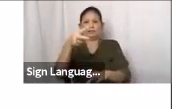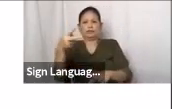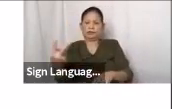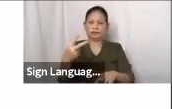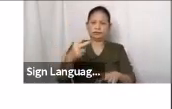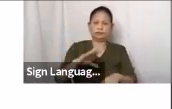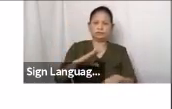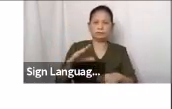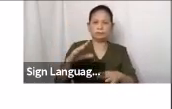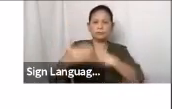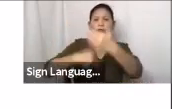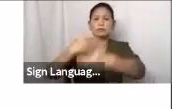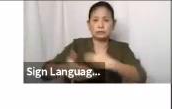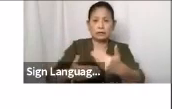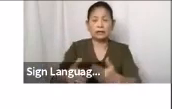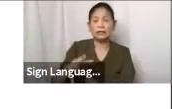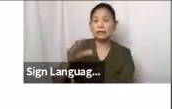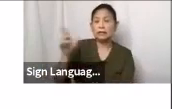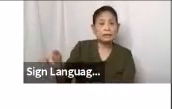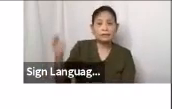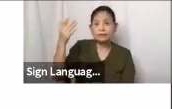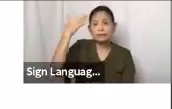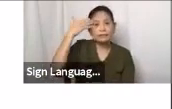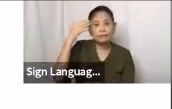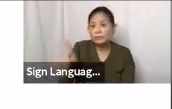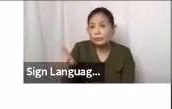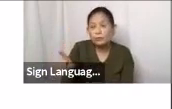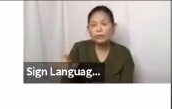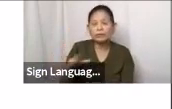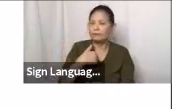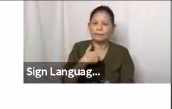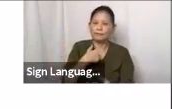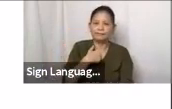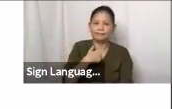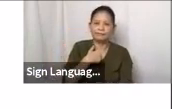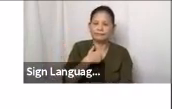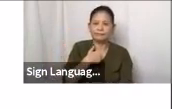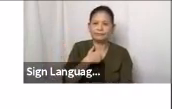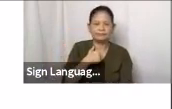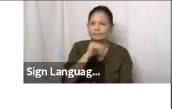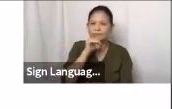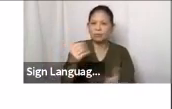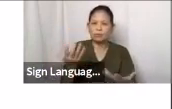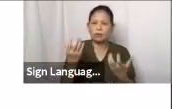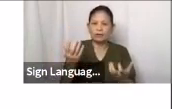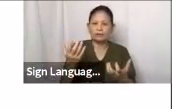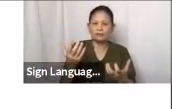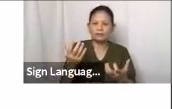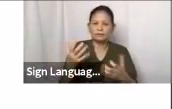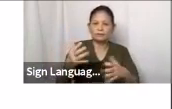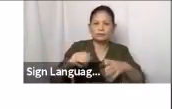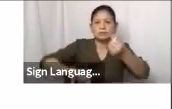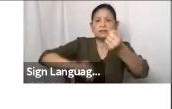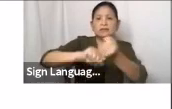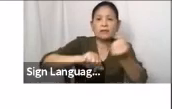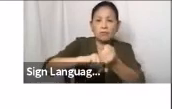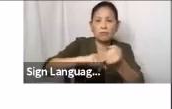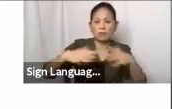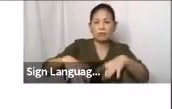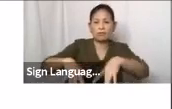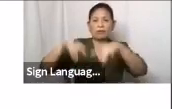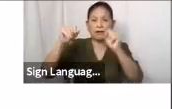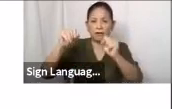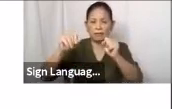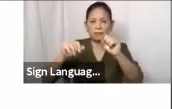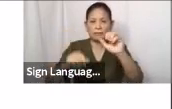do know, they don't want to take up the case or took up the case for